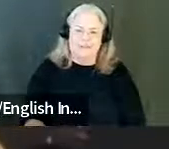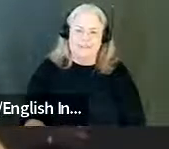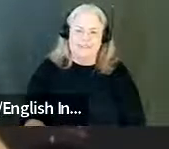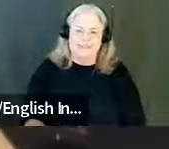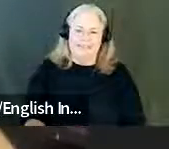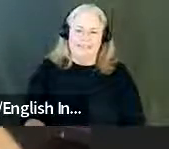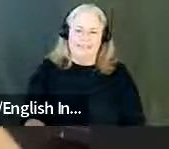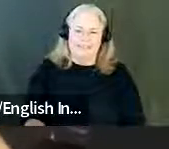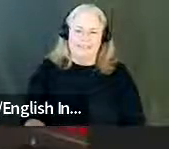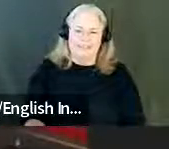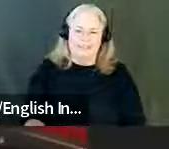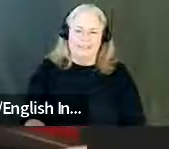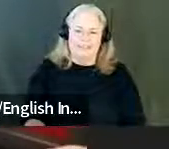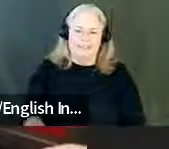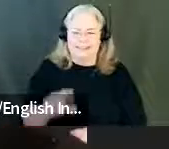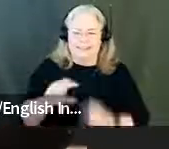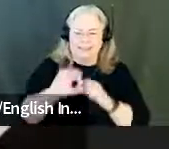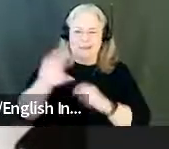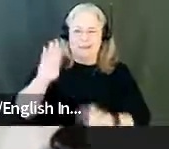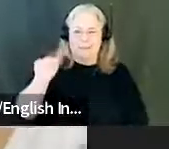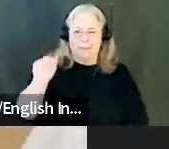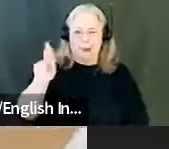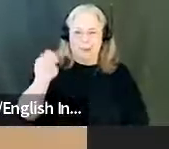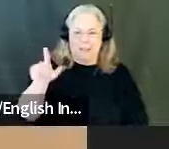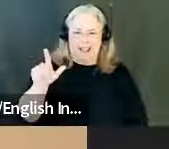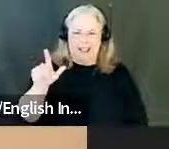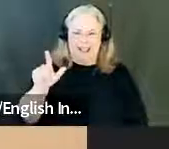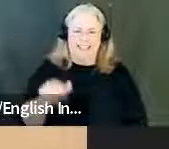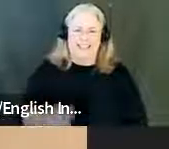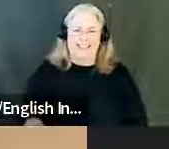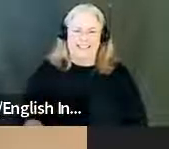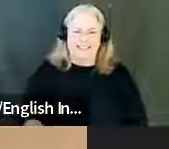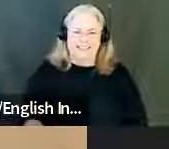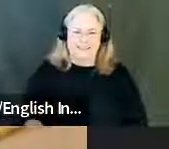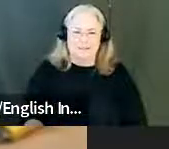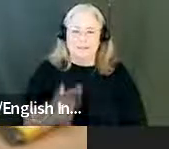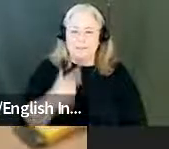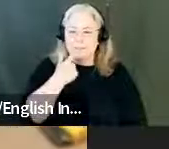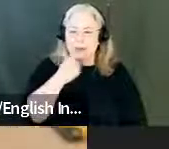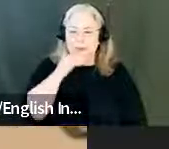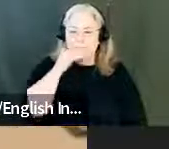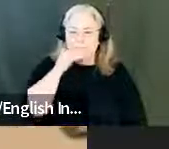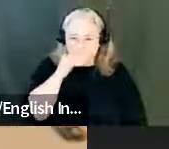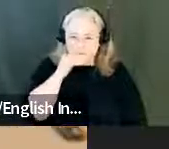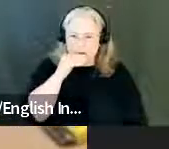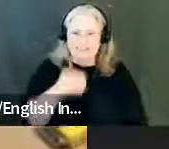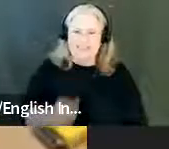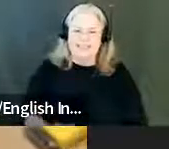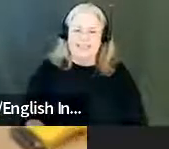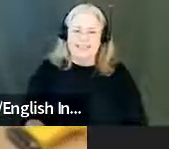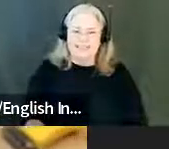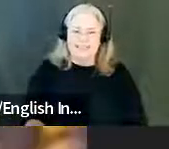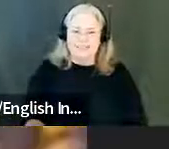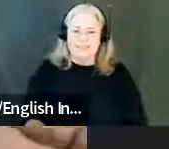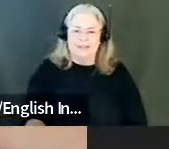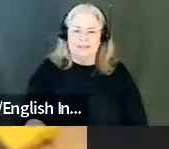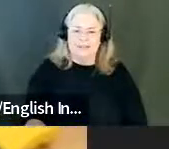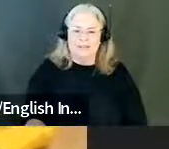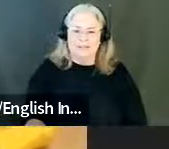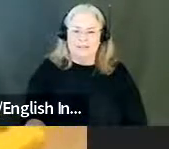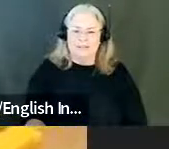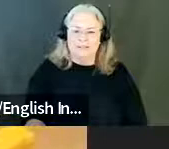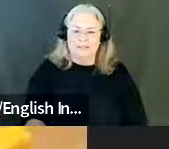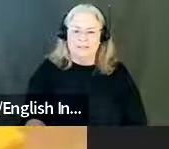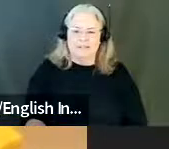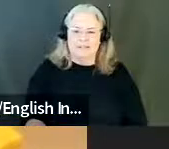elbows. Here's my barrel end, so that rotates. And here's my mouthpiece end. And then you